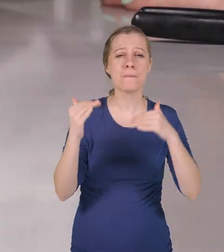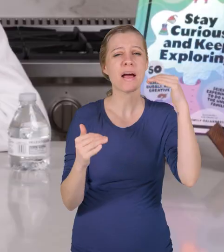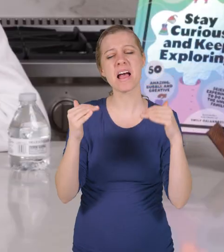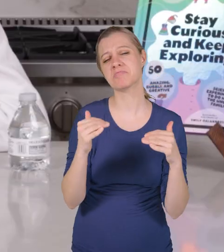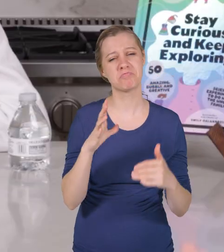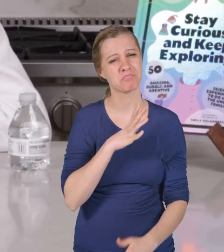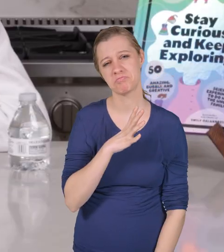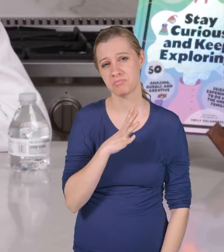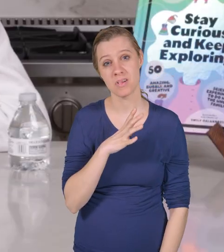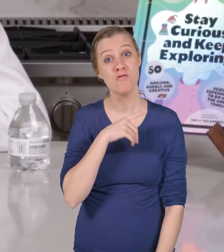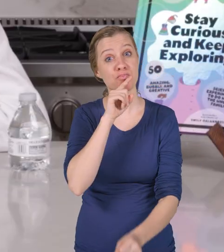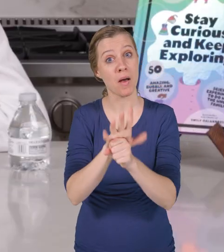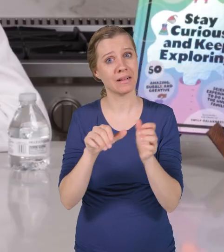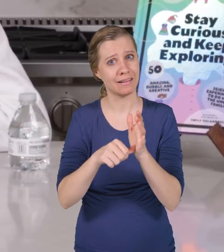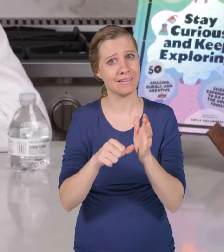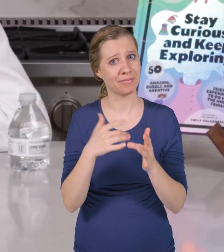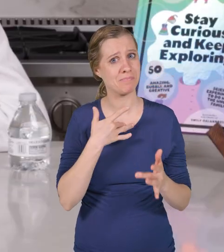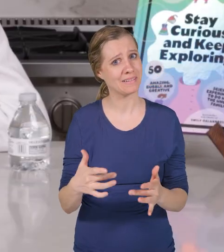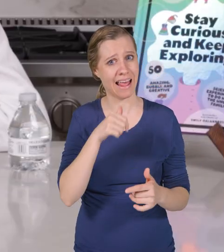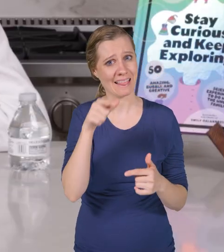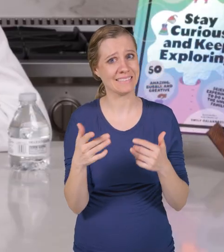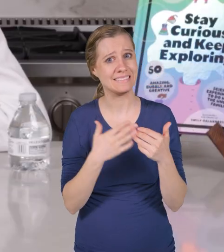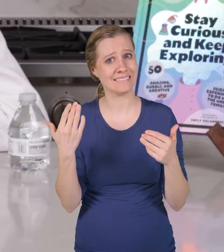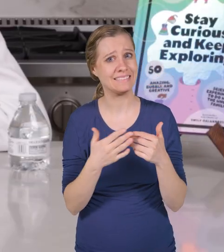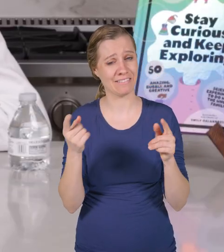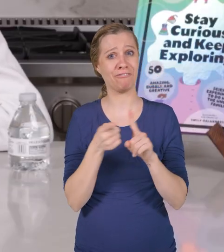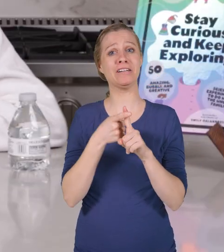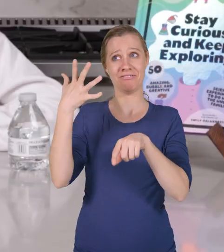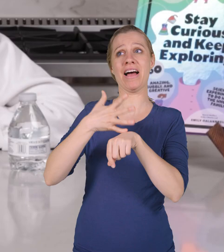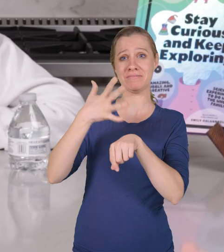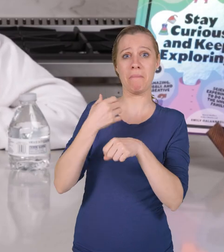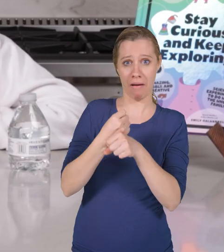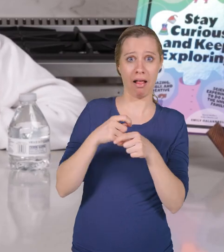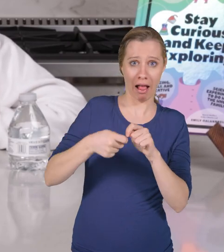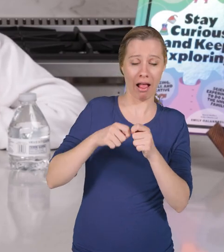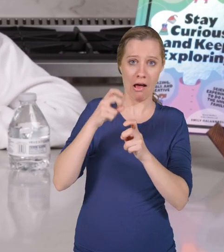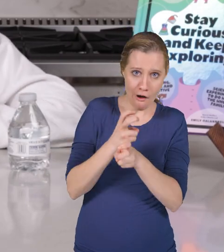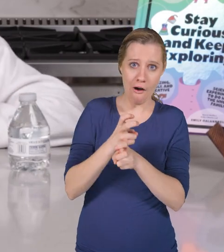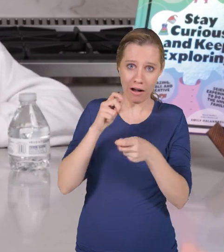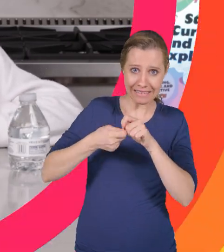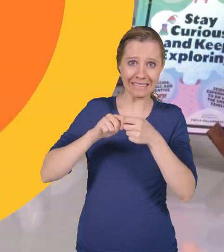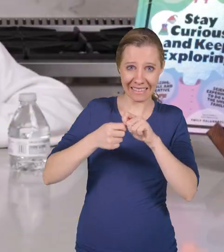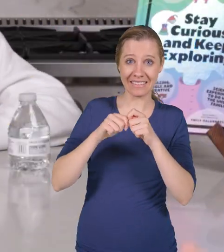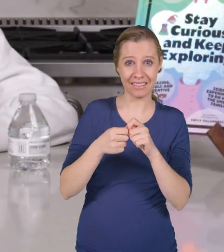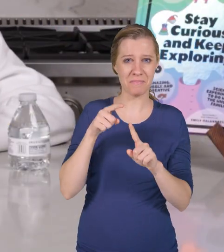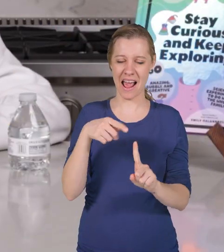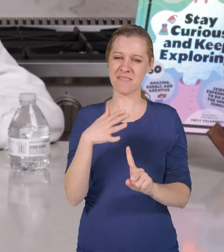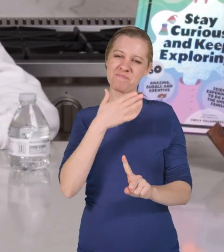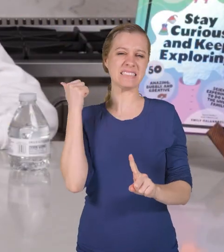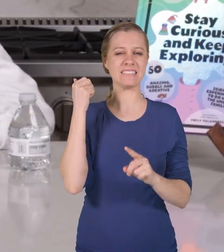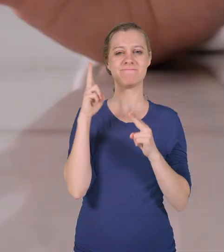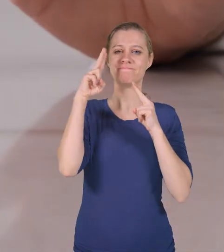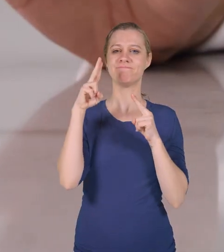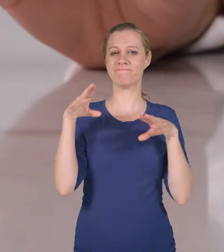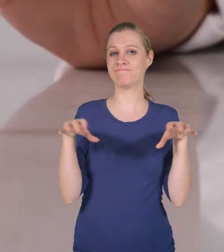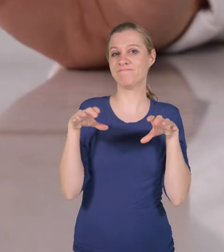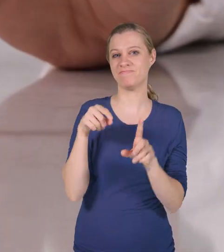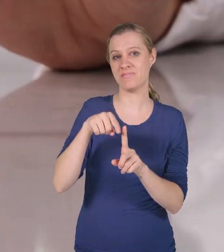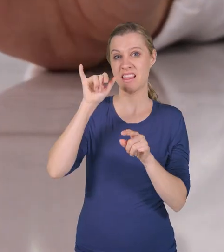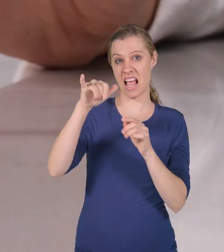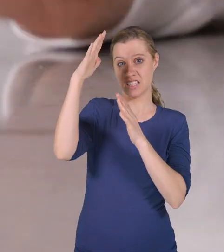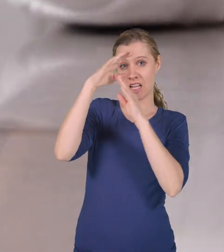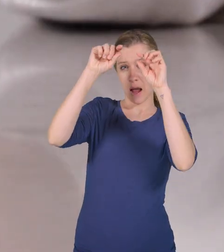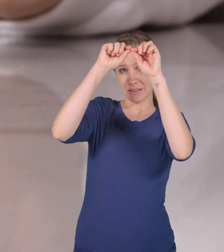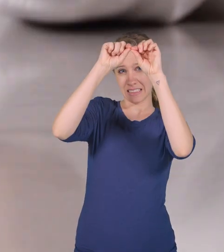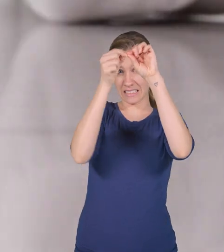to balance, because I promise you, it was not this easy for me the first like 5 times I've made this. But that's the best trick that we found, the